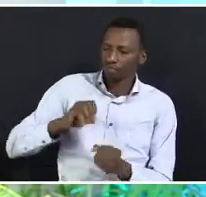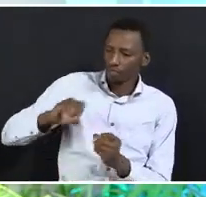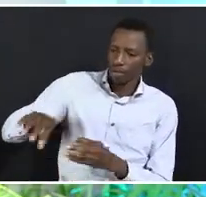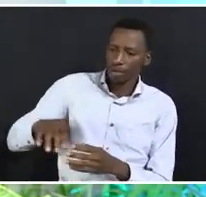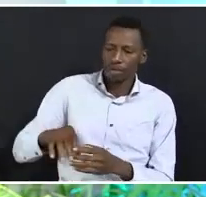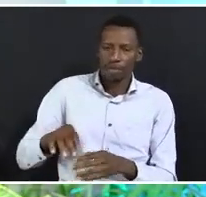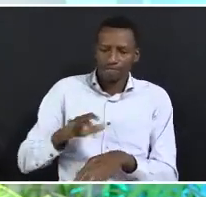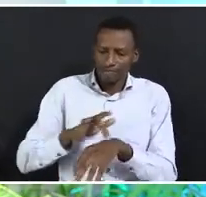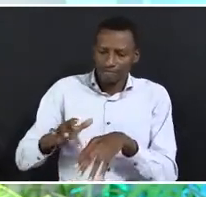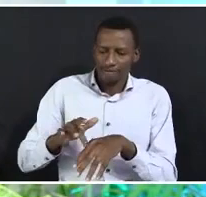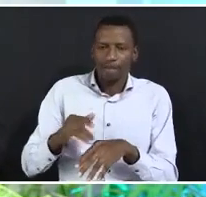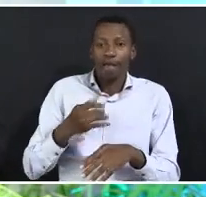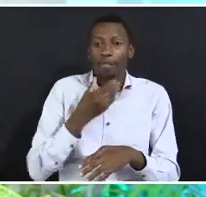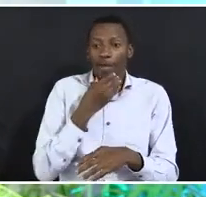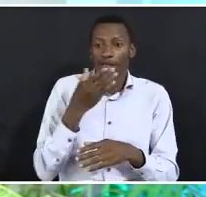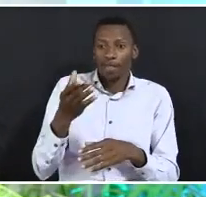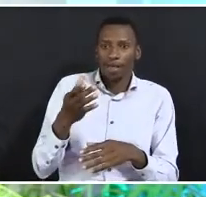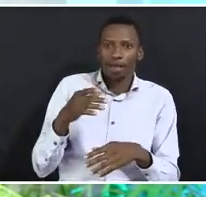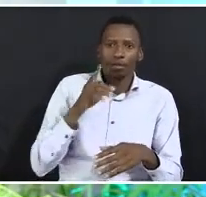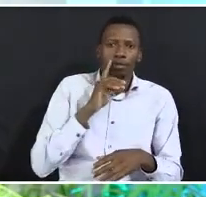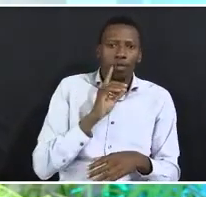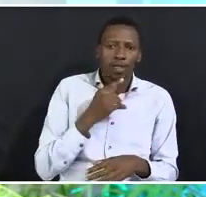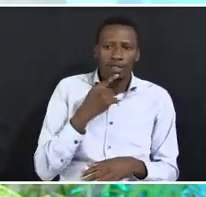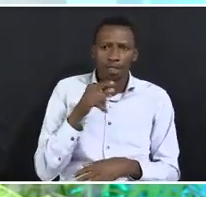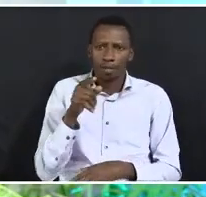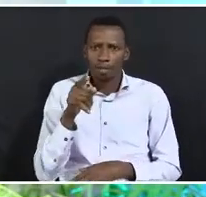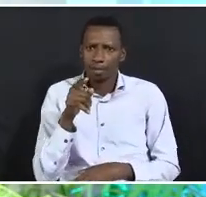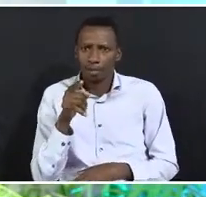there who are liking you. They are saying